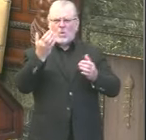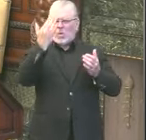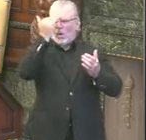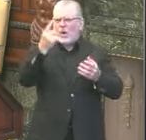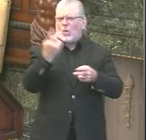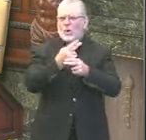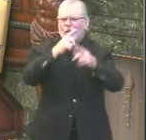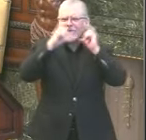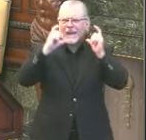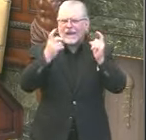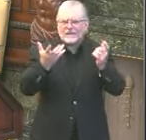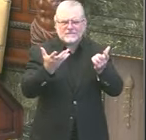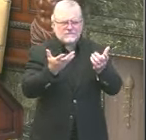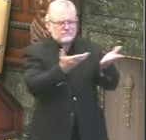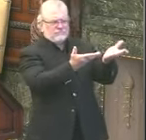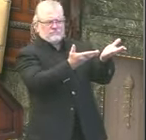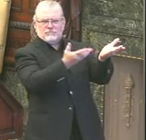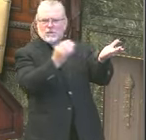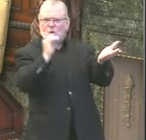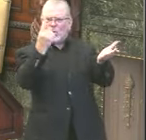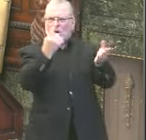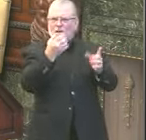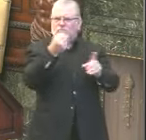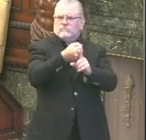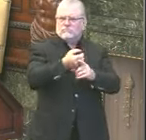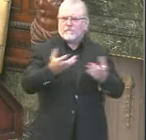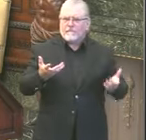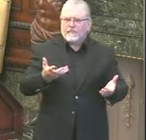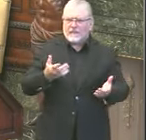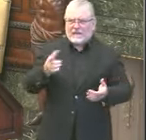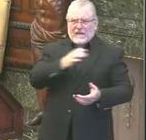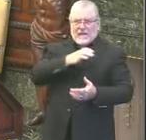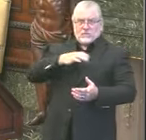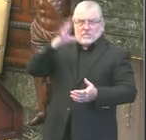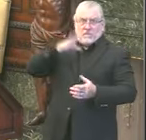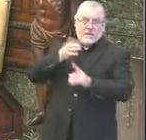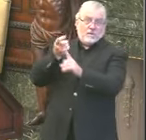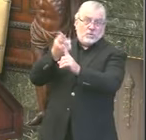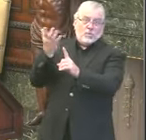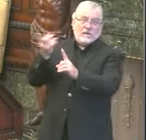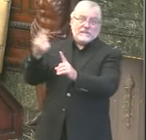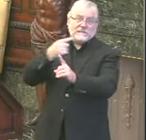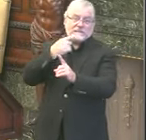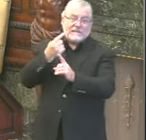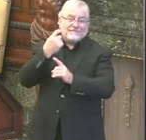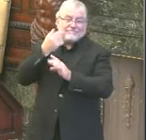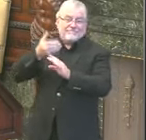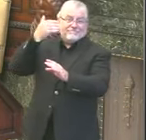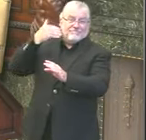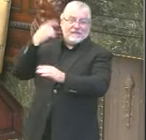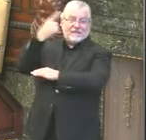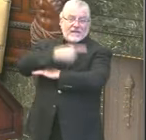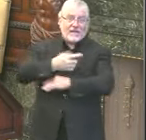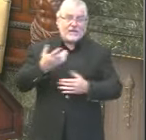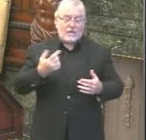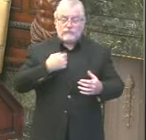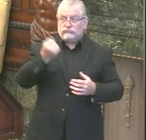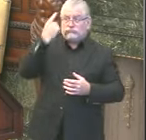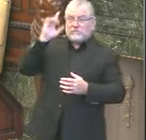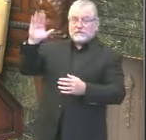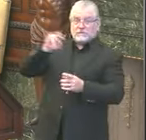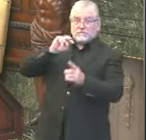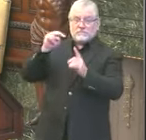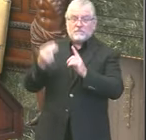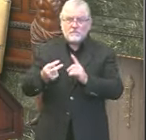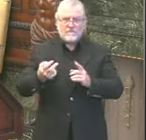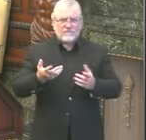And I can see why he would think that. Do you see why people would have a